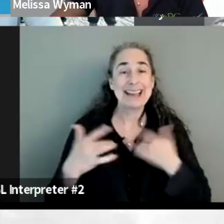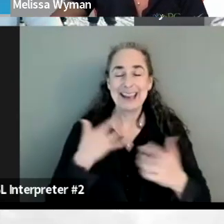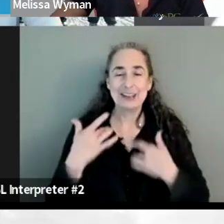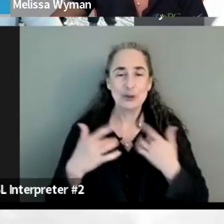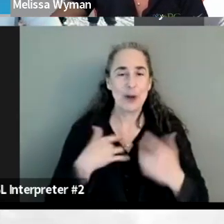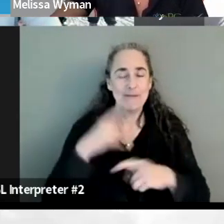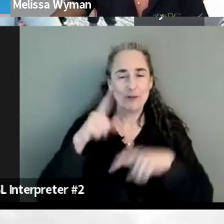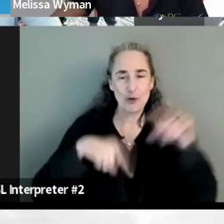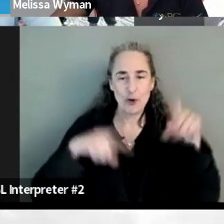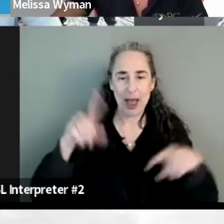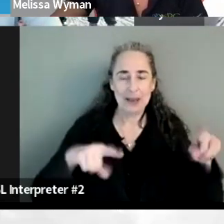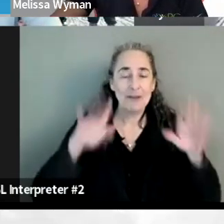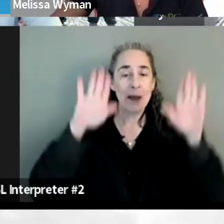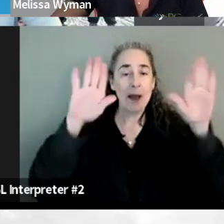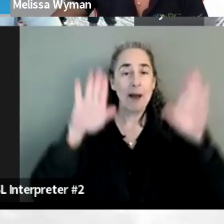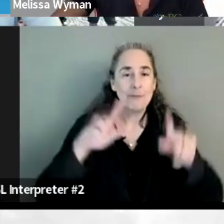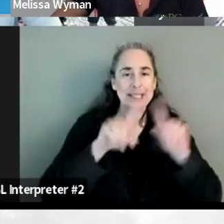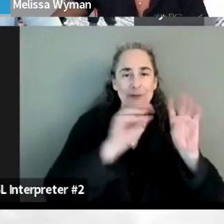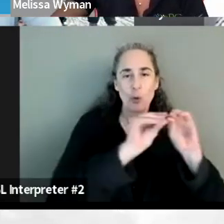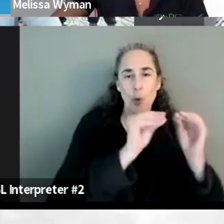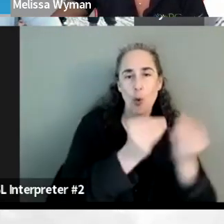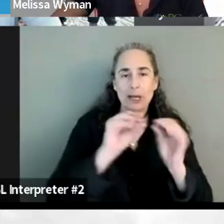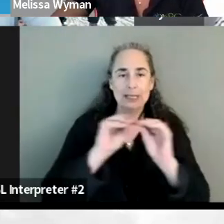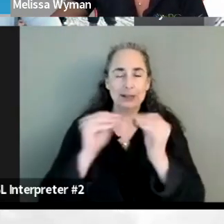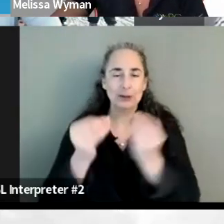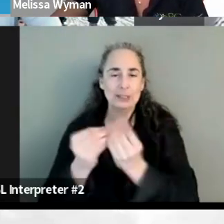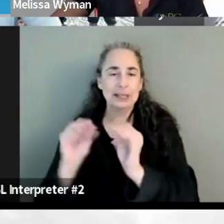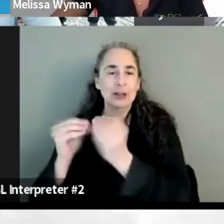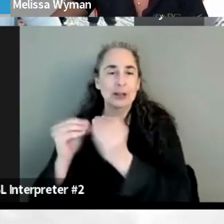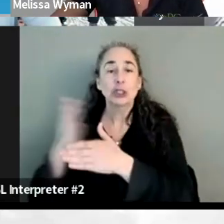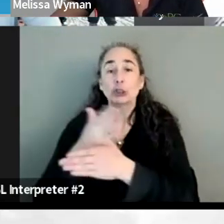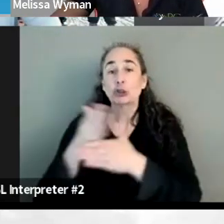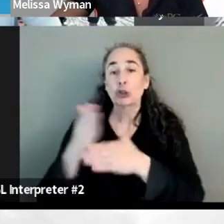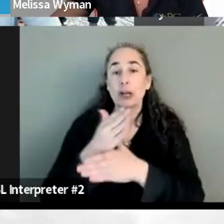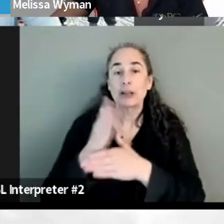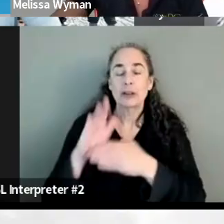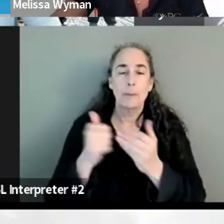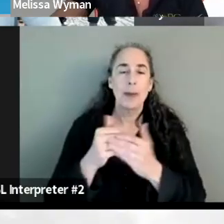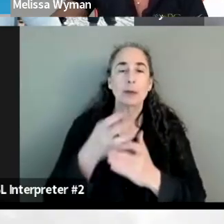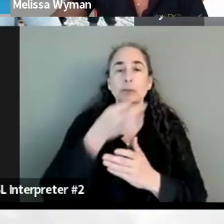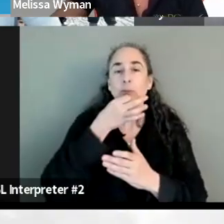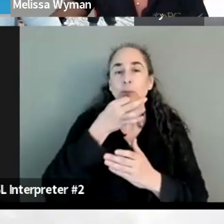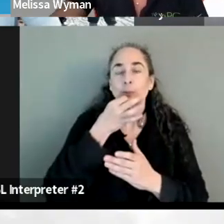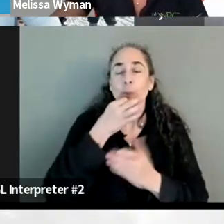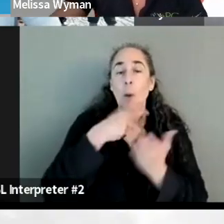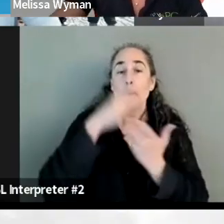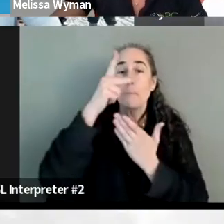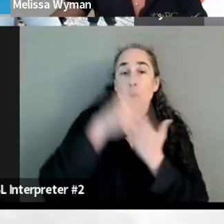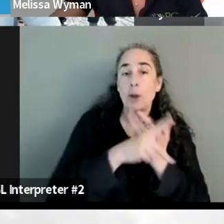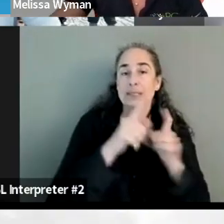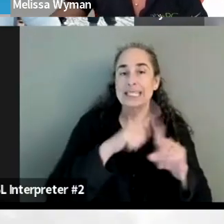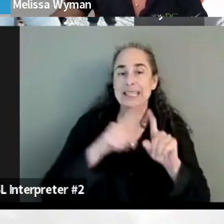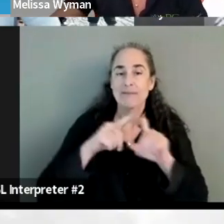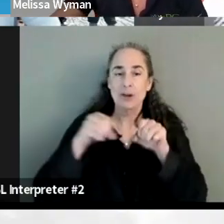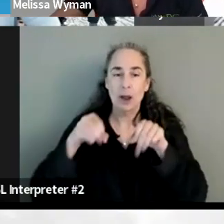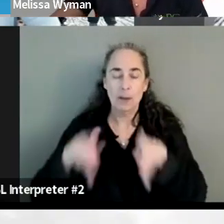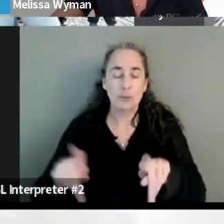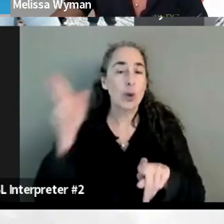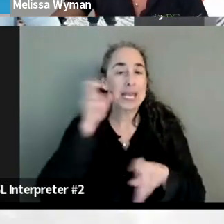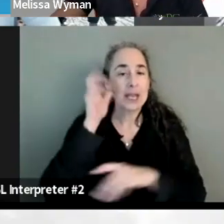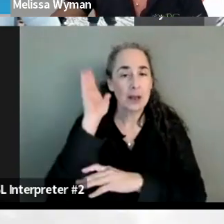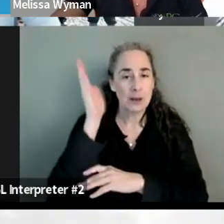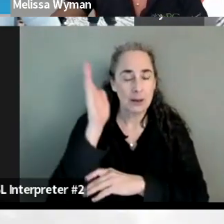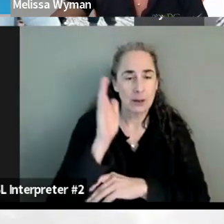a variety of amazing organizations here to share about upcoming programs and opportunities. We will hear presentations